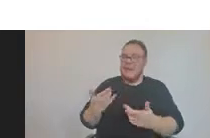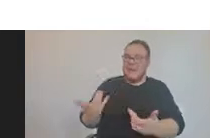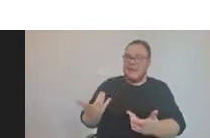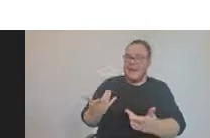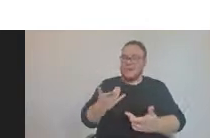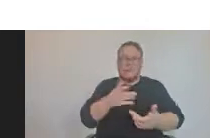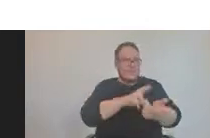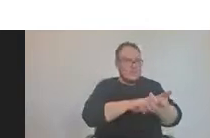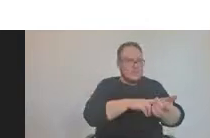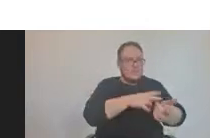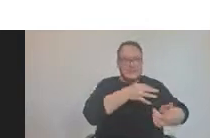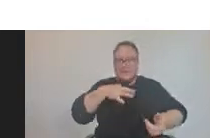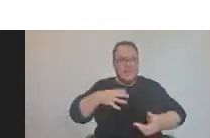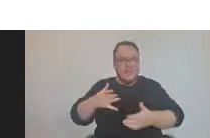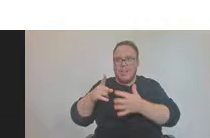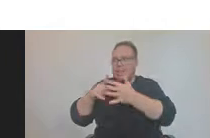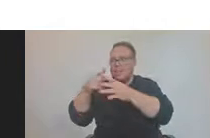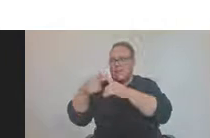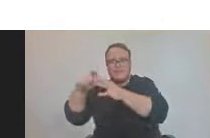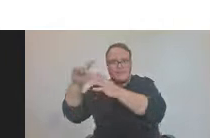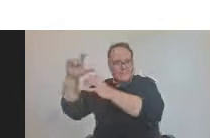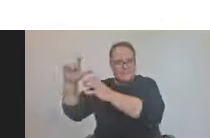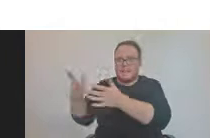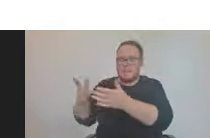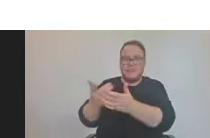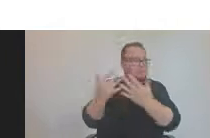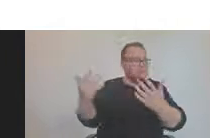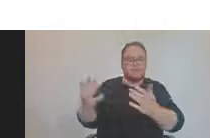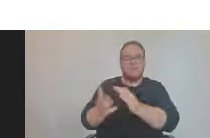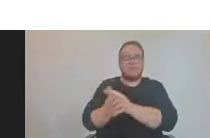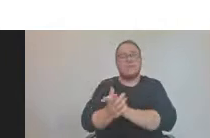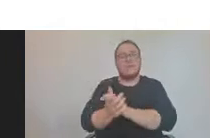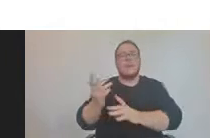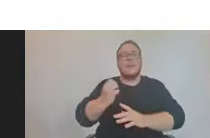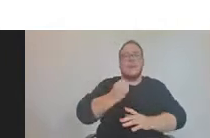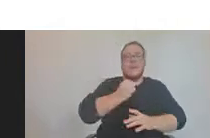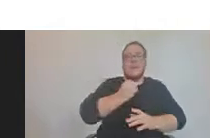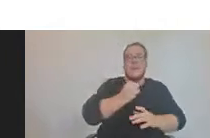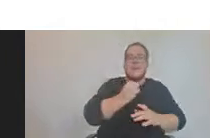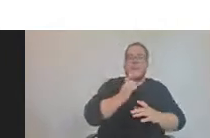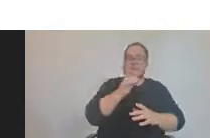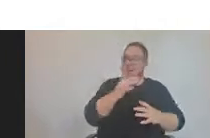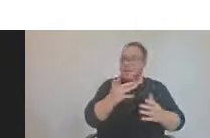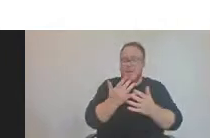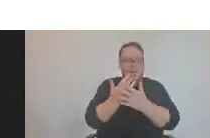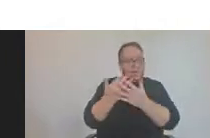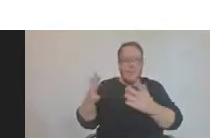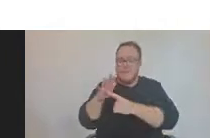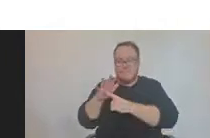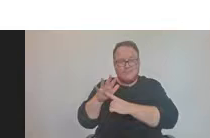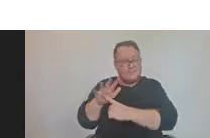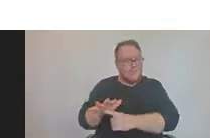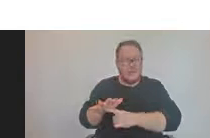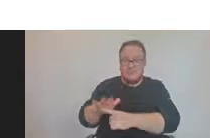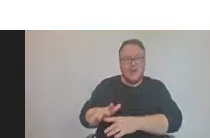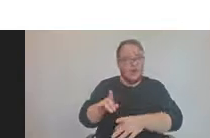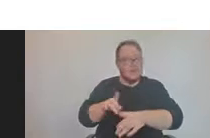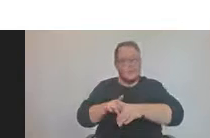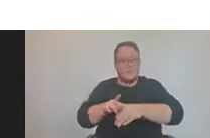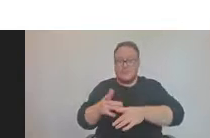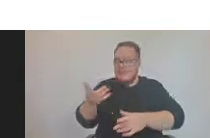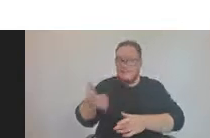and service providers, our CCG staff have also really stepped up to the mark and under huge pressure have performed exceptionally